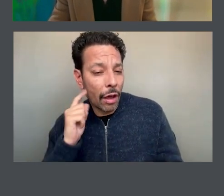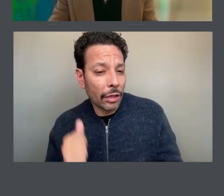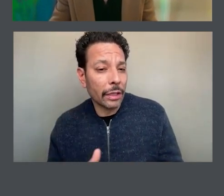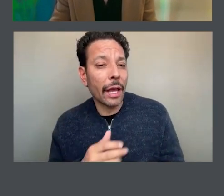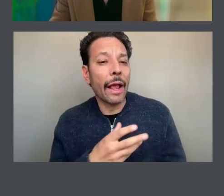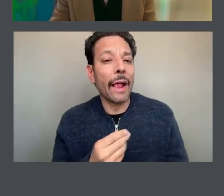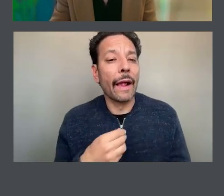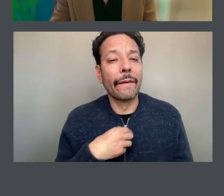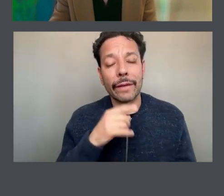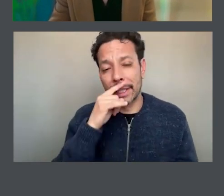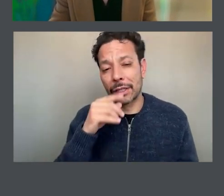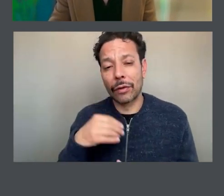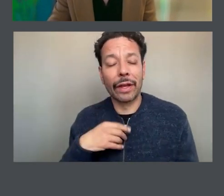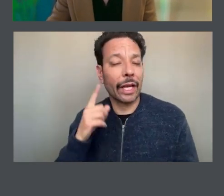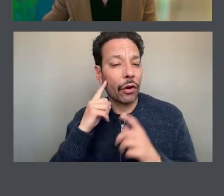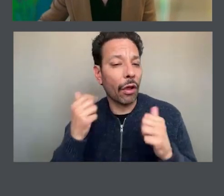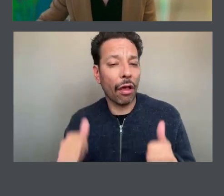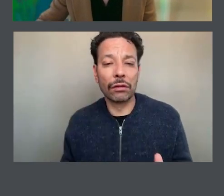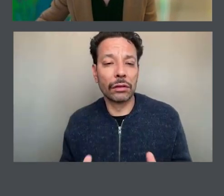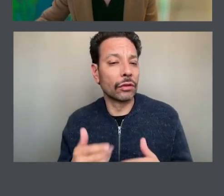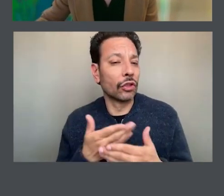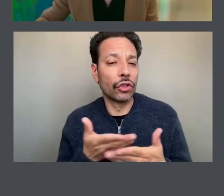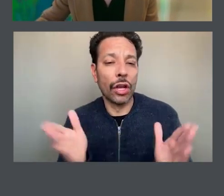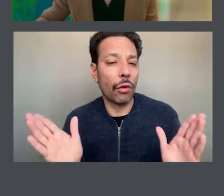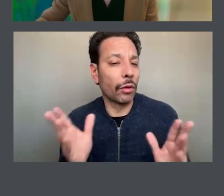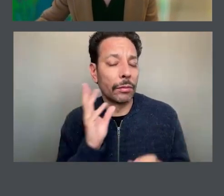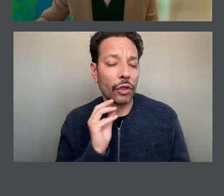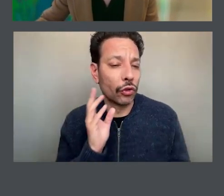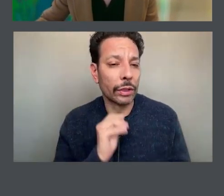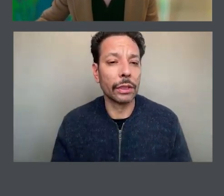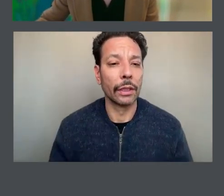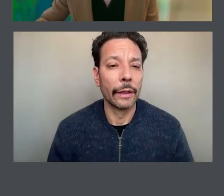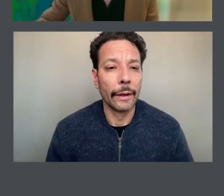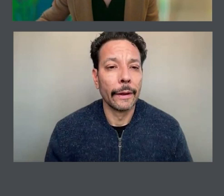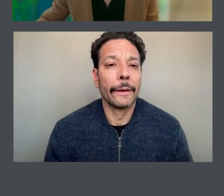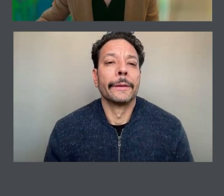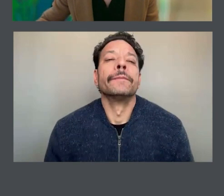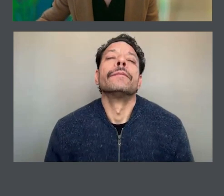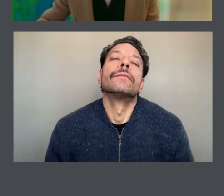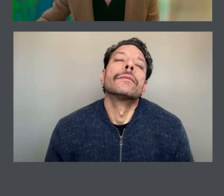just kids with hearing loss in general experience.